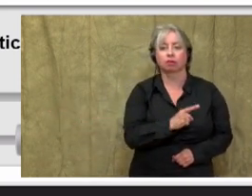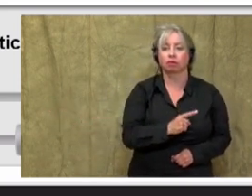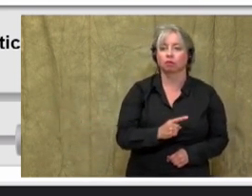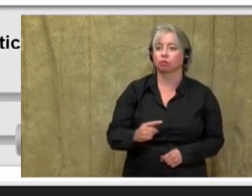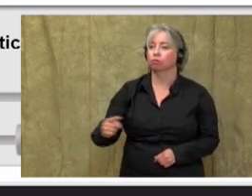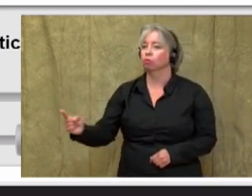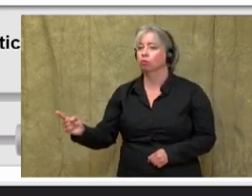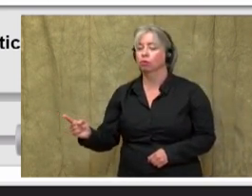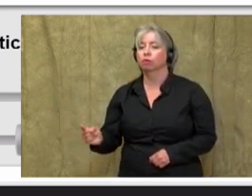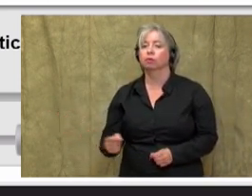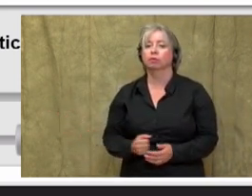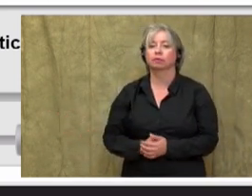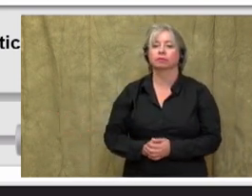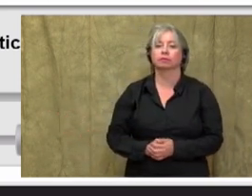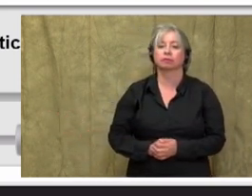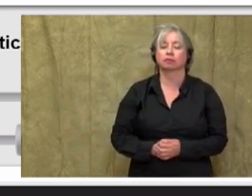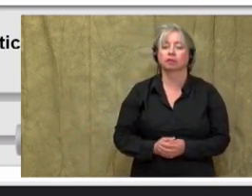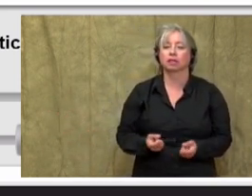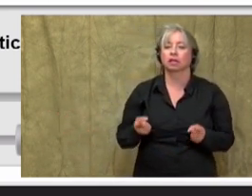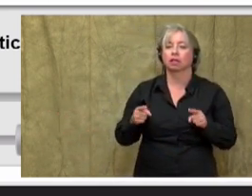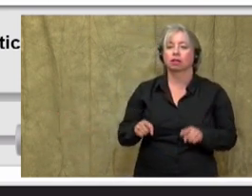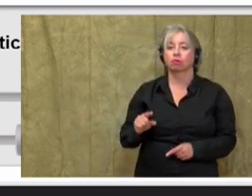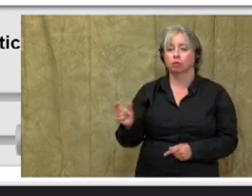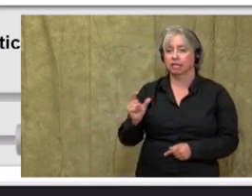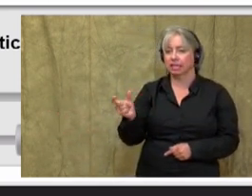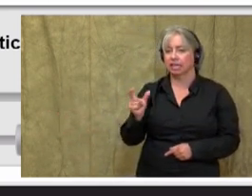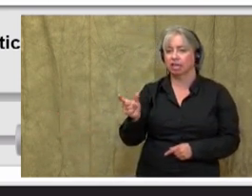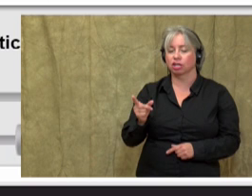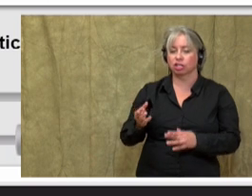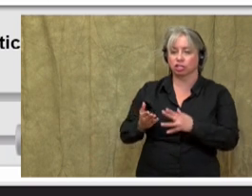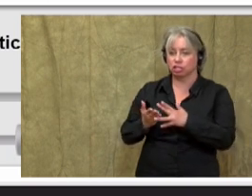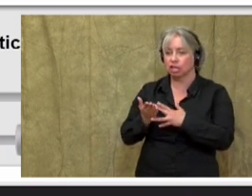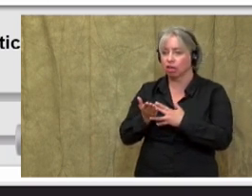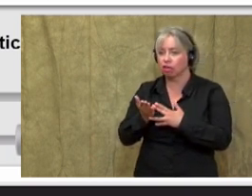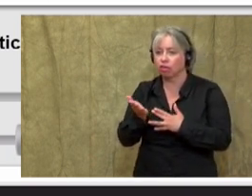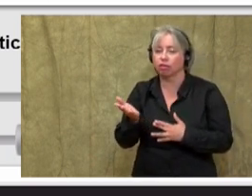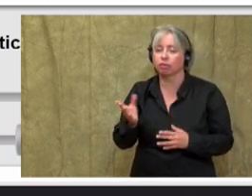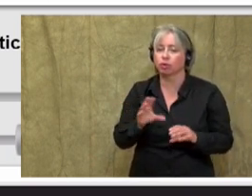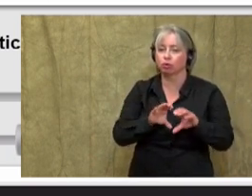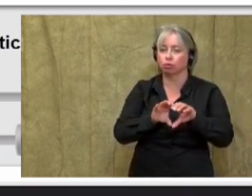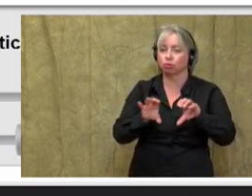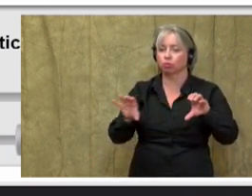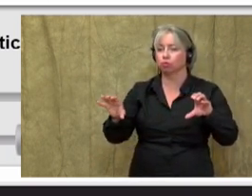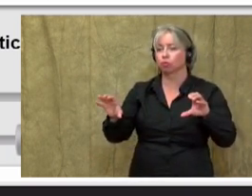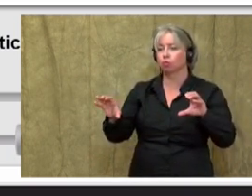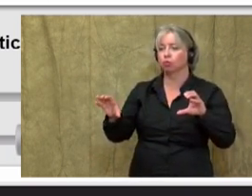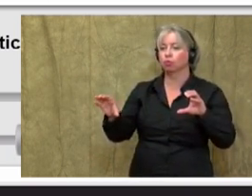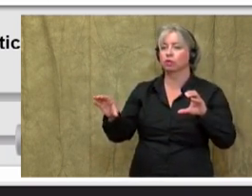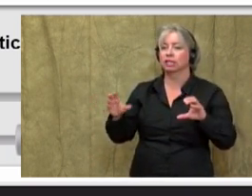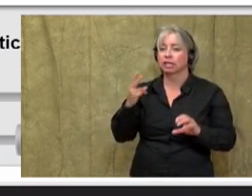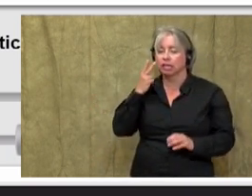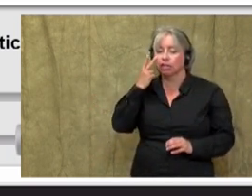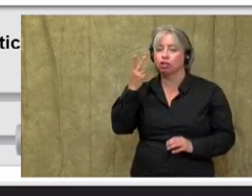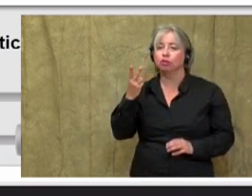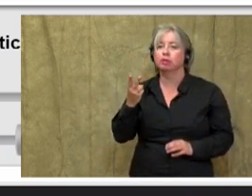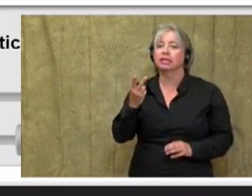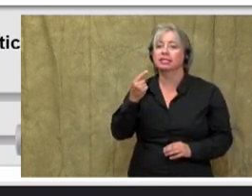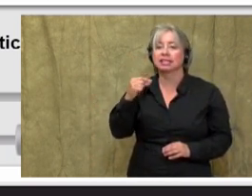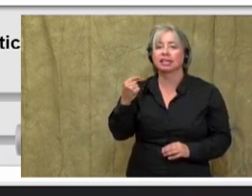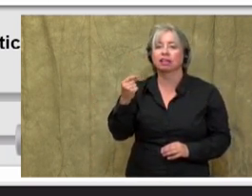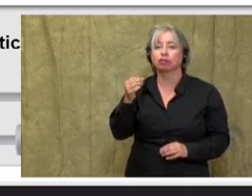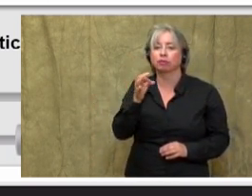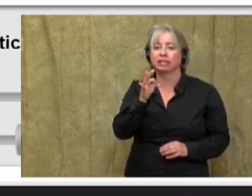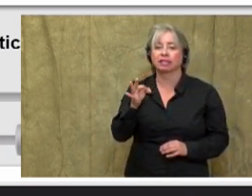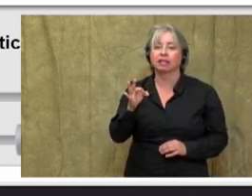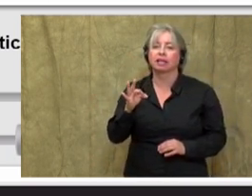compressions, rarefactions, as the energy propagates through the compressional wave. And you can see the tracer. The tracer is going